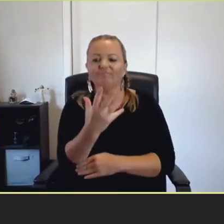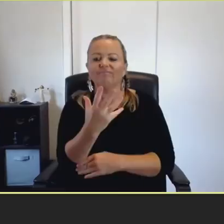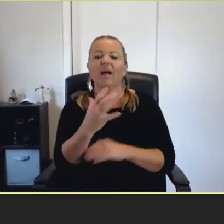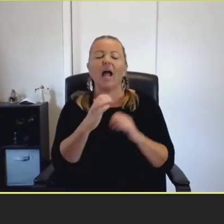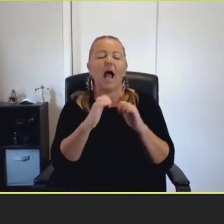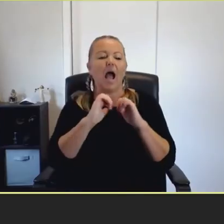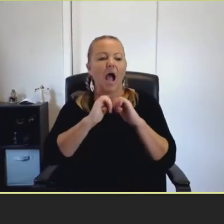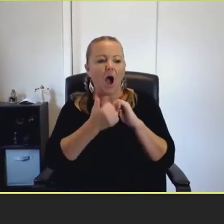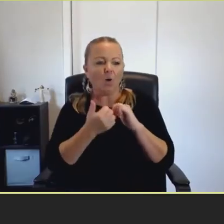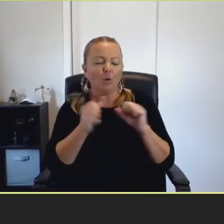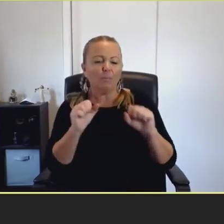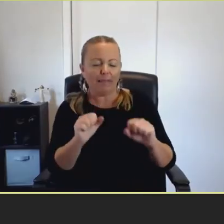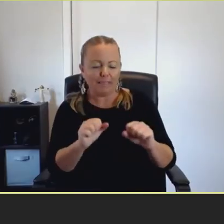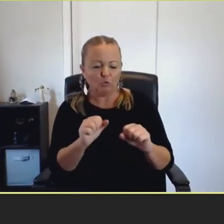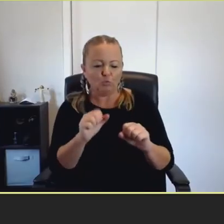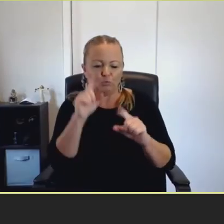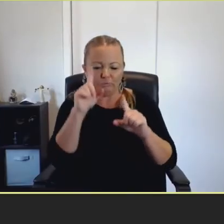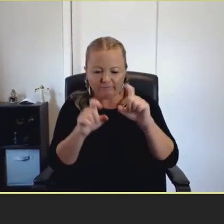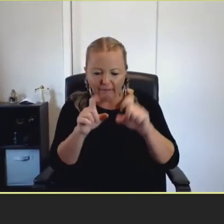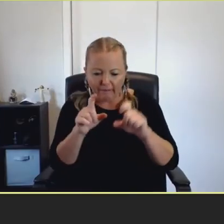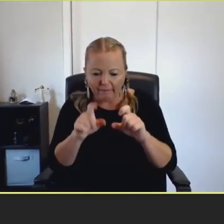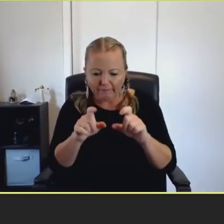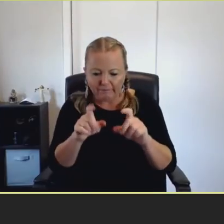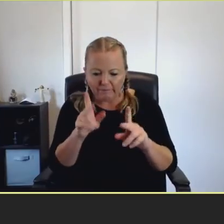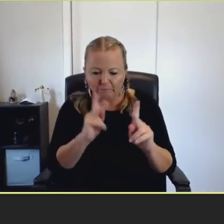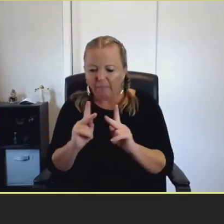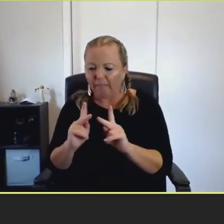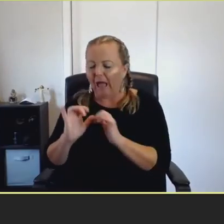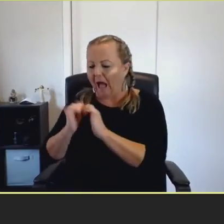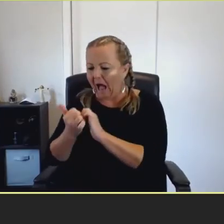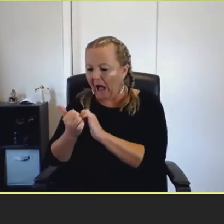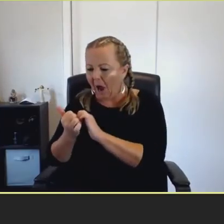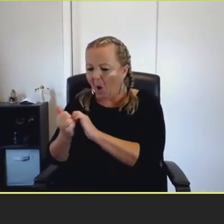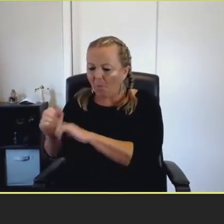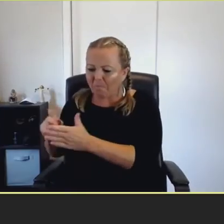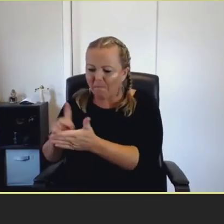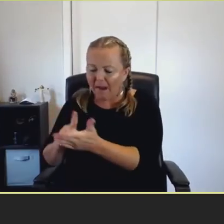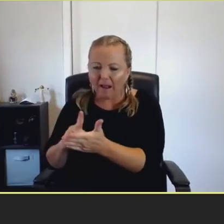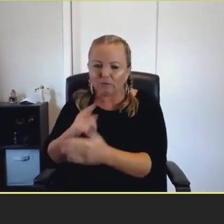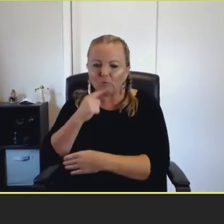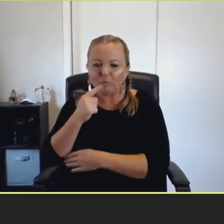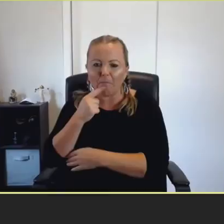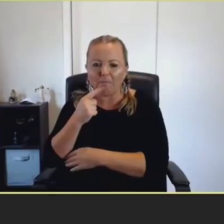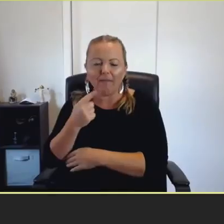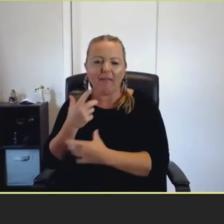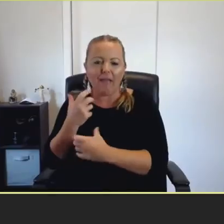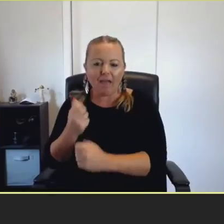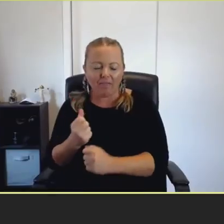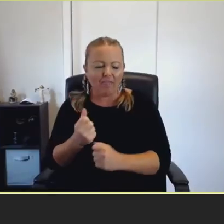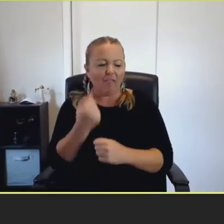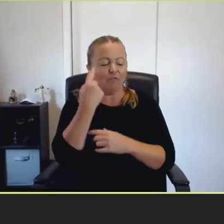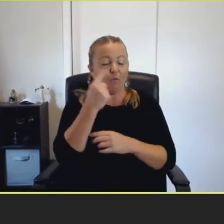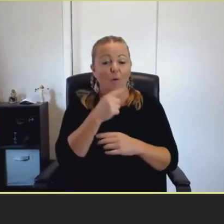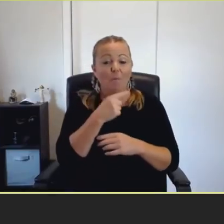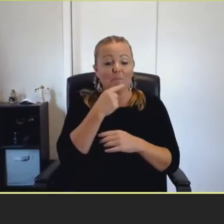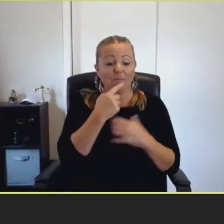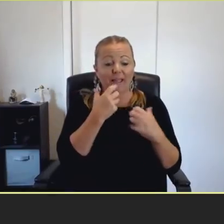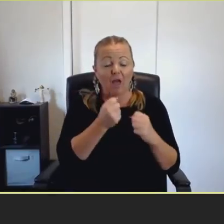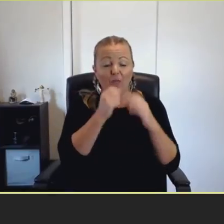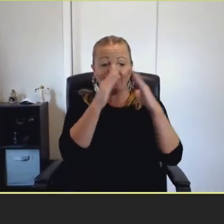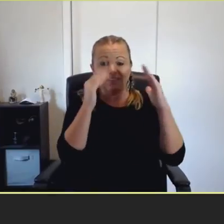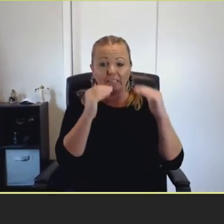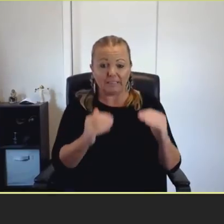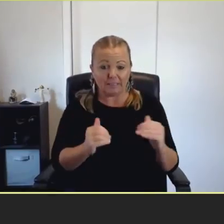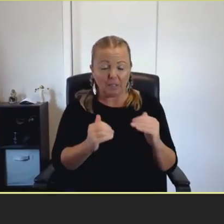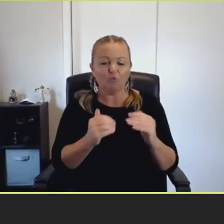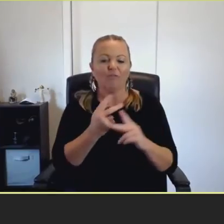enough people, the ability for those tests to be quickly referred to public health, and for our public health system to reach cases